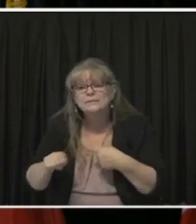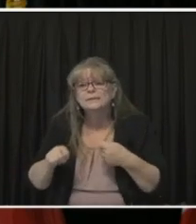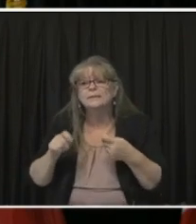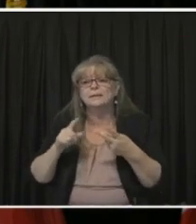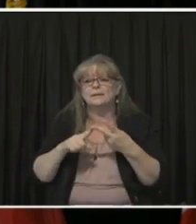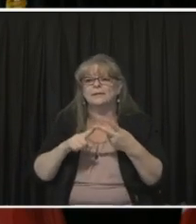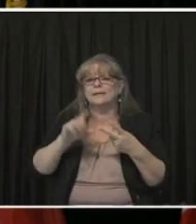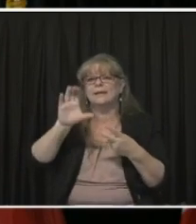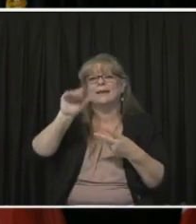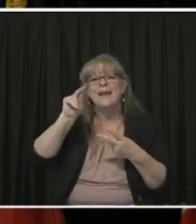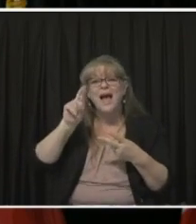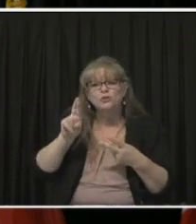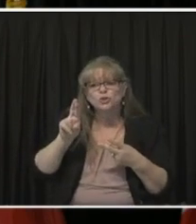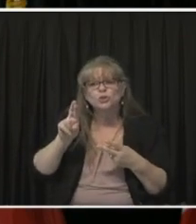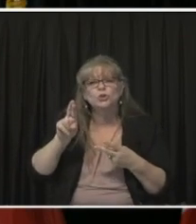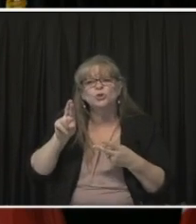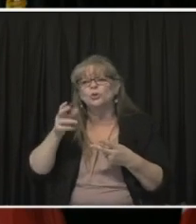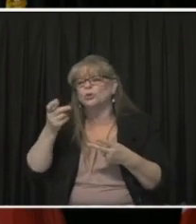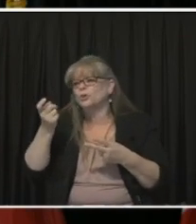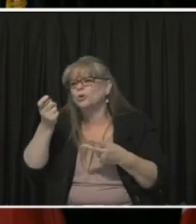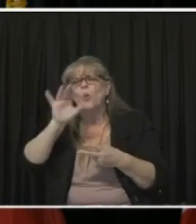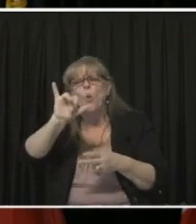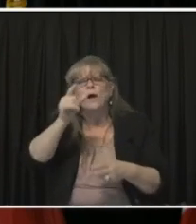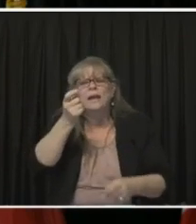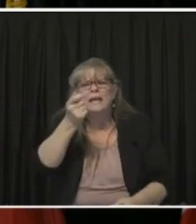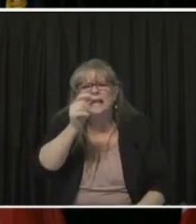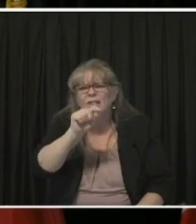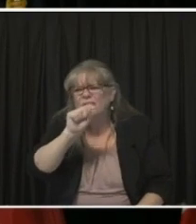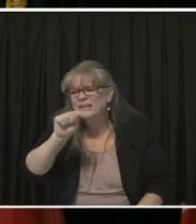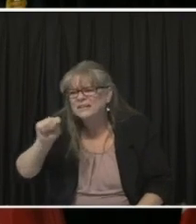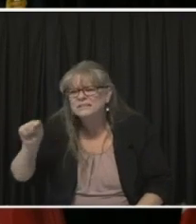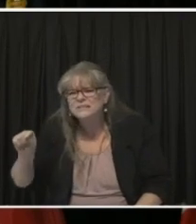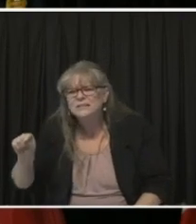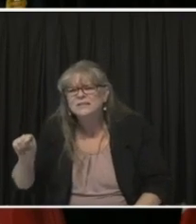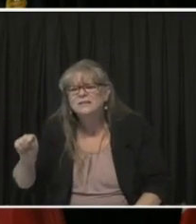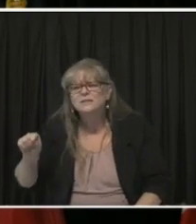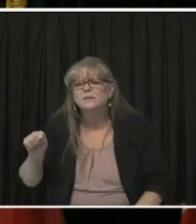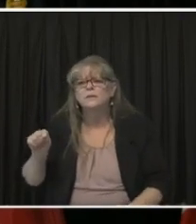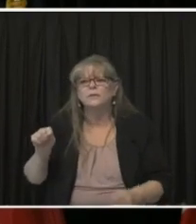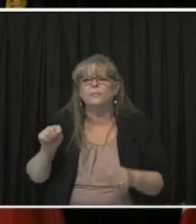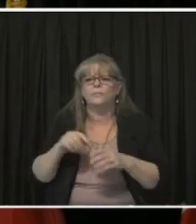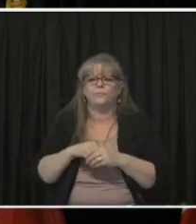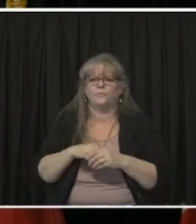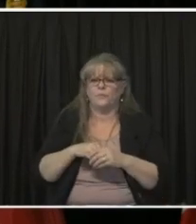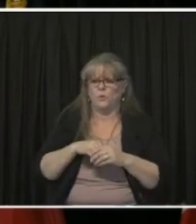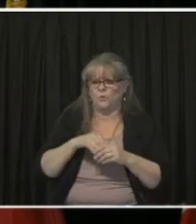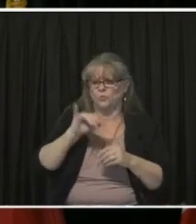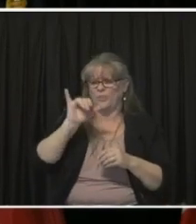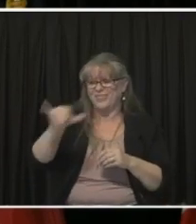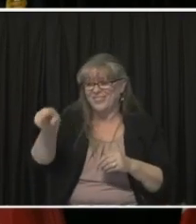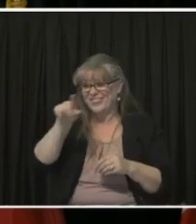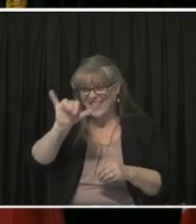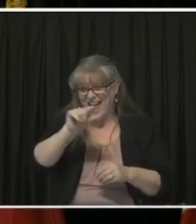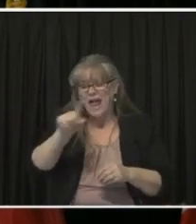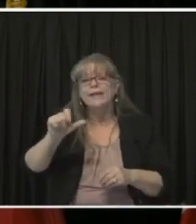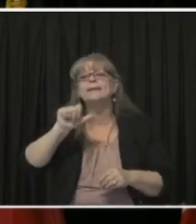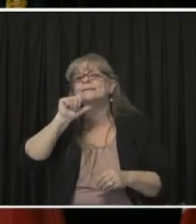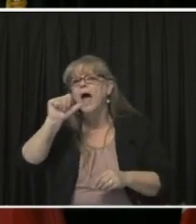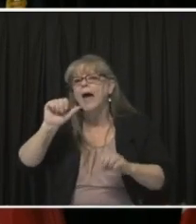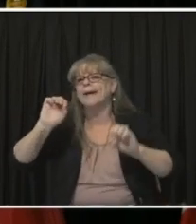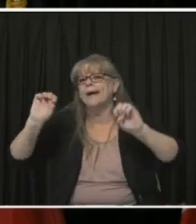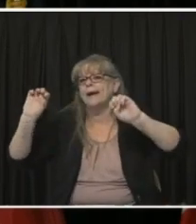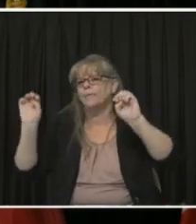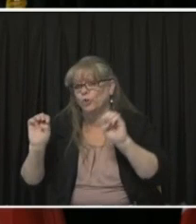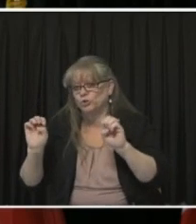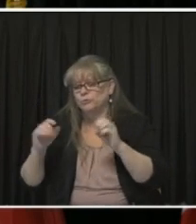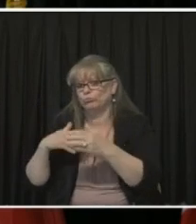for a period of weeks or months but still need to do. So these are very important non-emergency medical procedures. They are now able to be done in